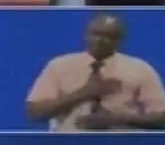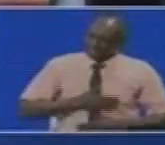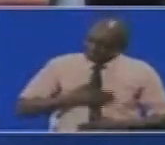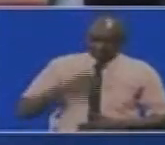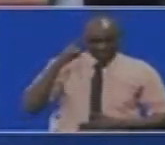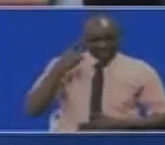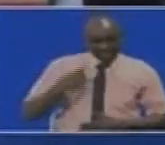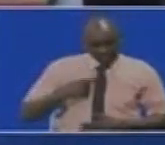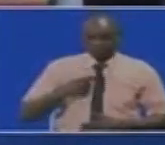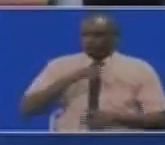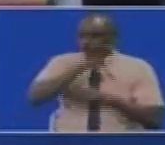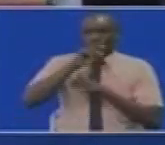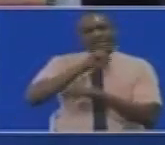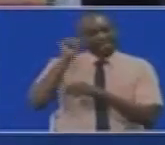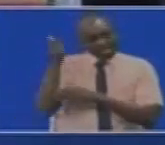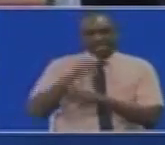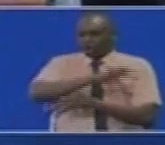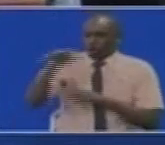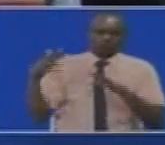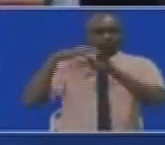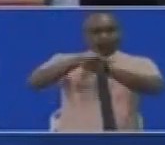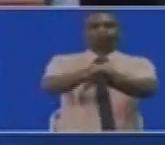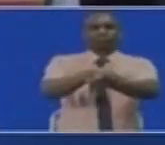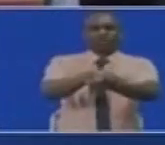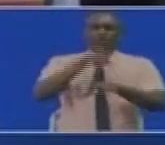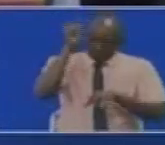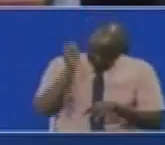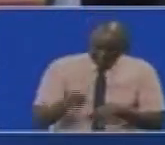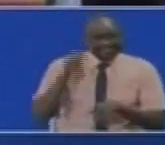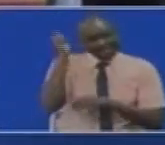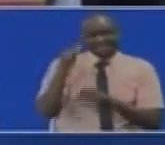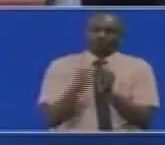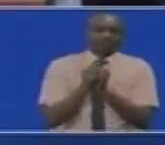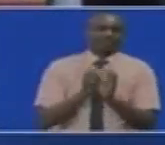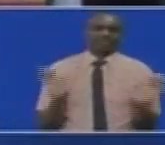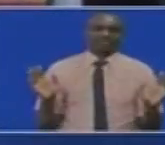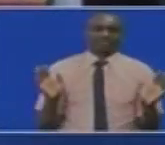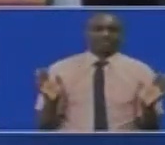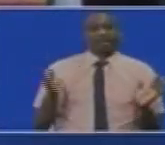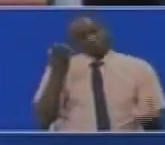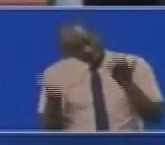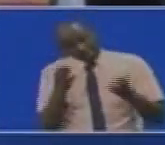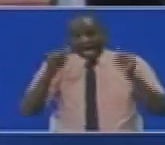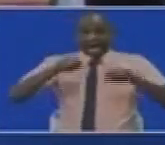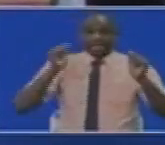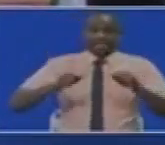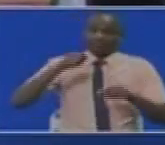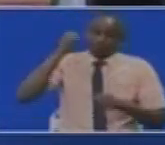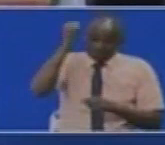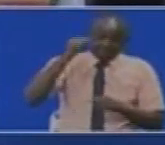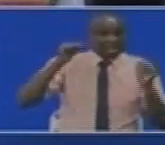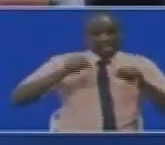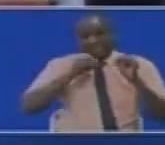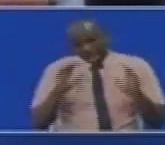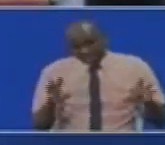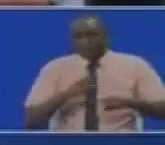about national integration, because it is important that we still hold this nation together. We may disagree in terms of politics, but at the